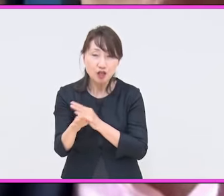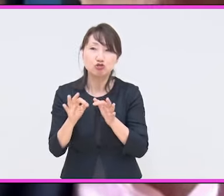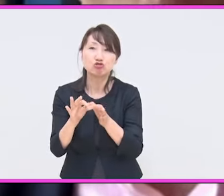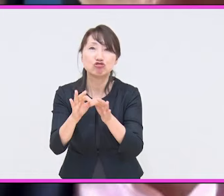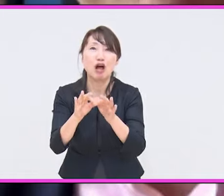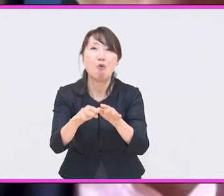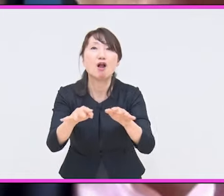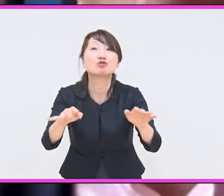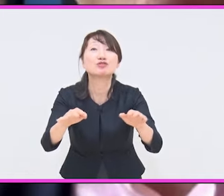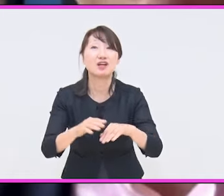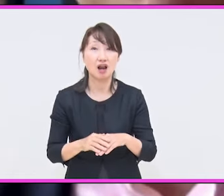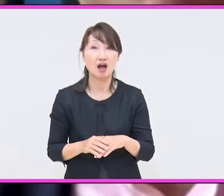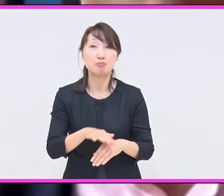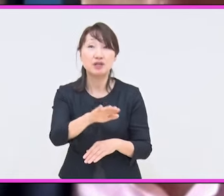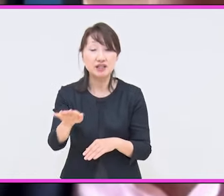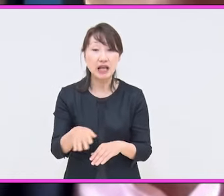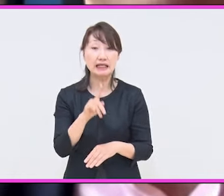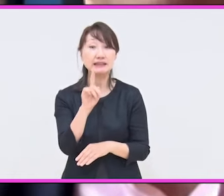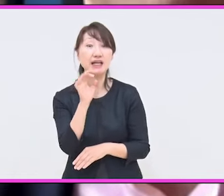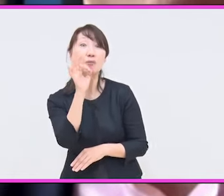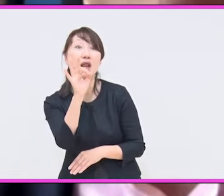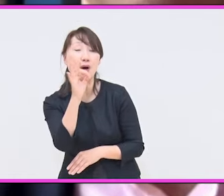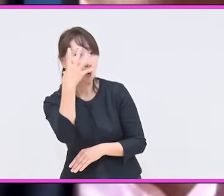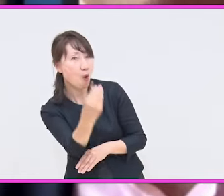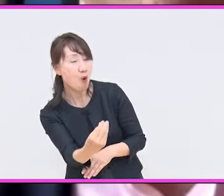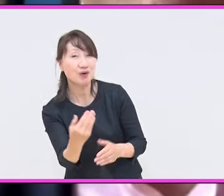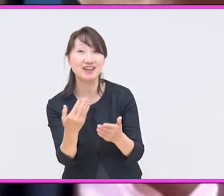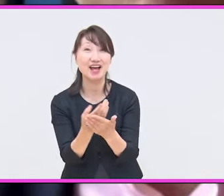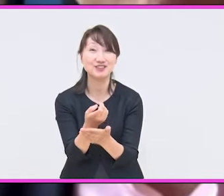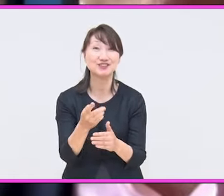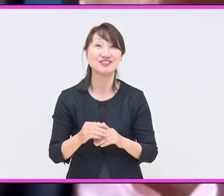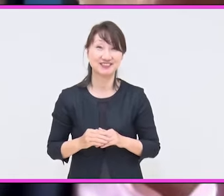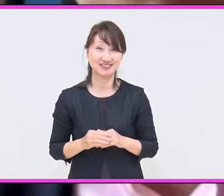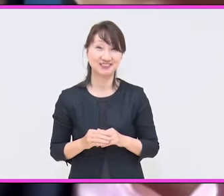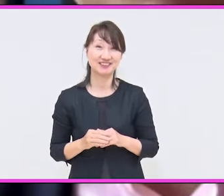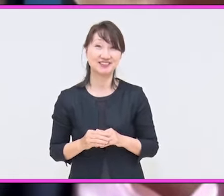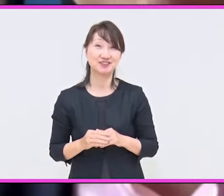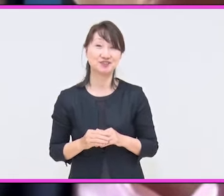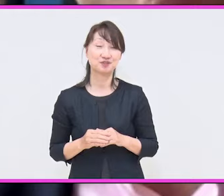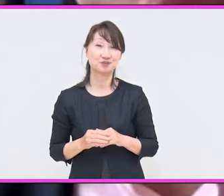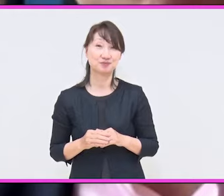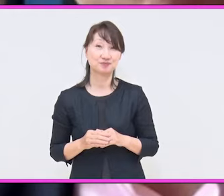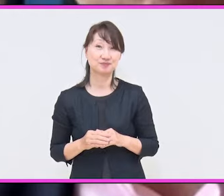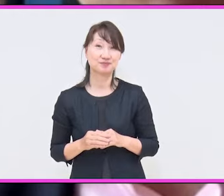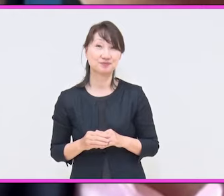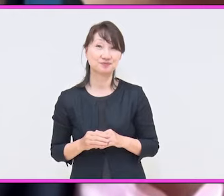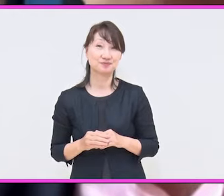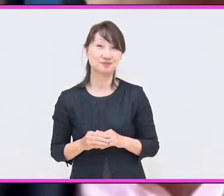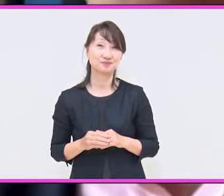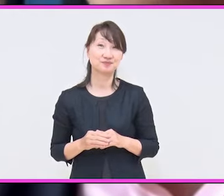platform for people to see it, for them to be captivated and enthused by it.